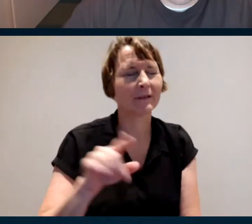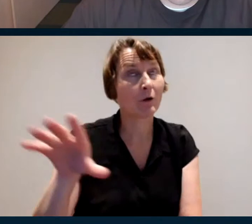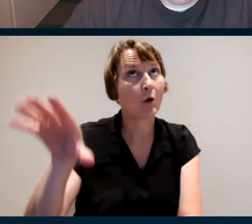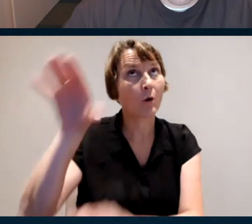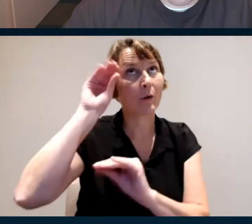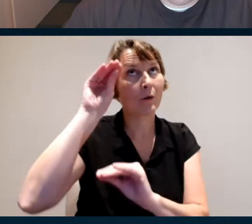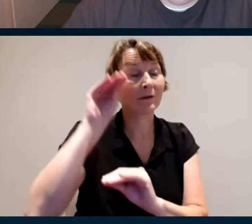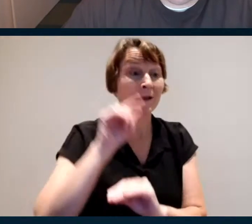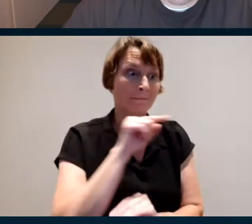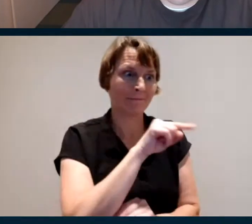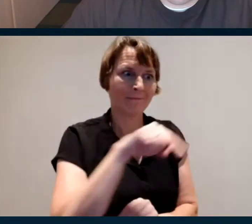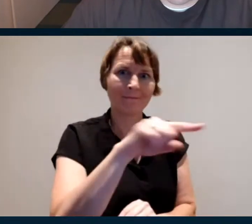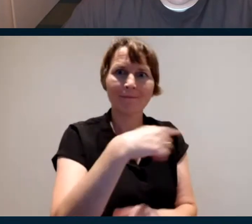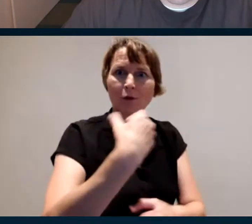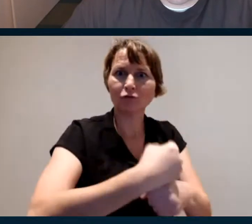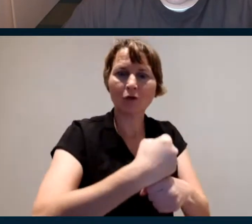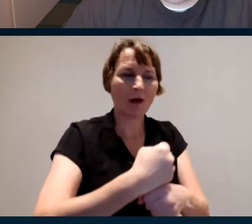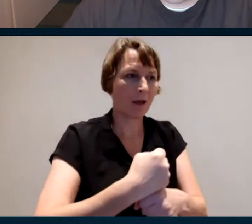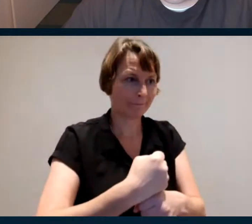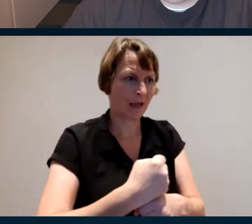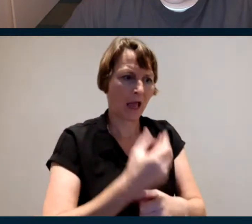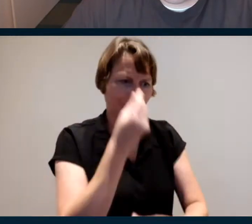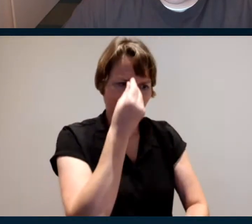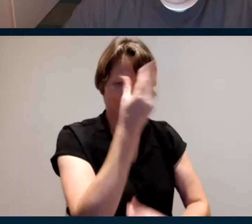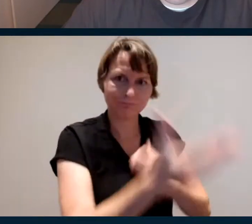fantastic, and thanks for this opportunity.